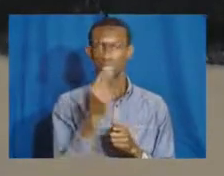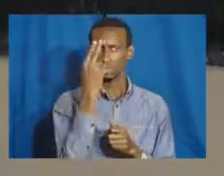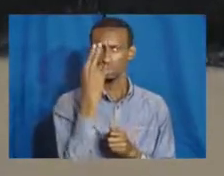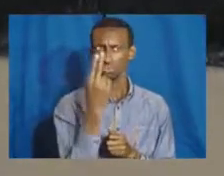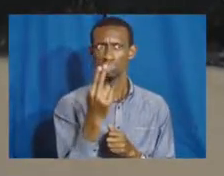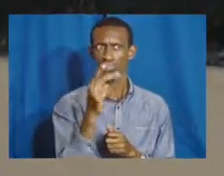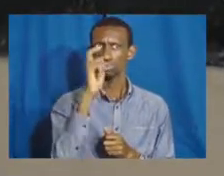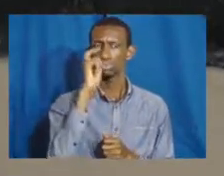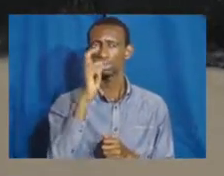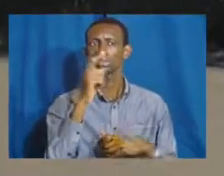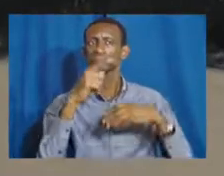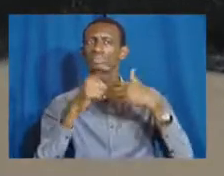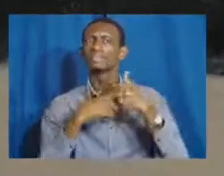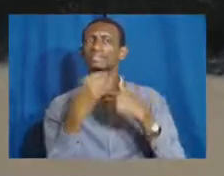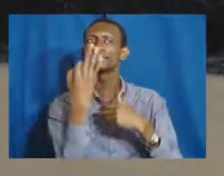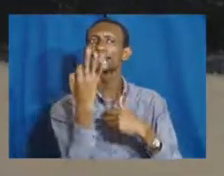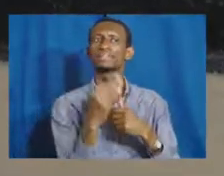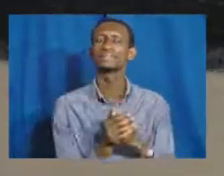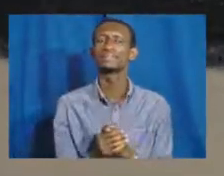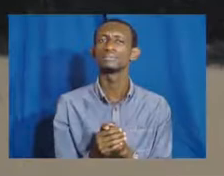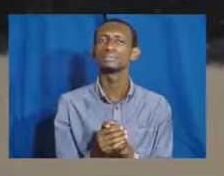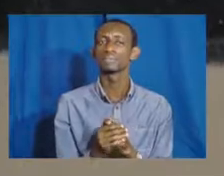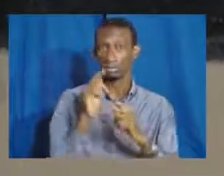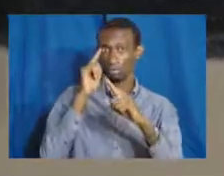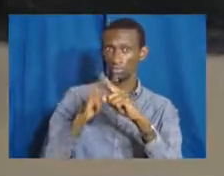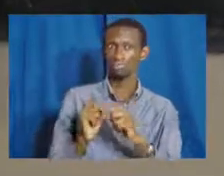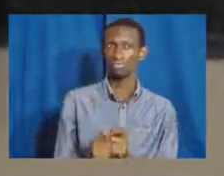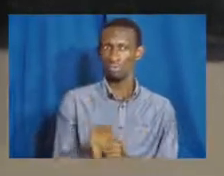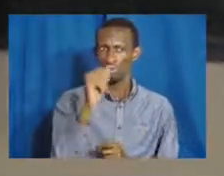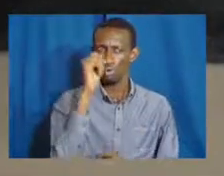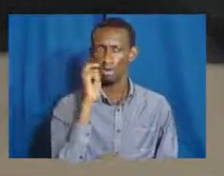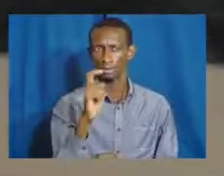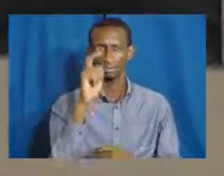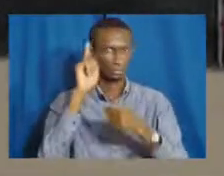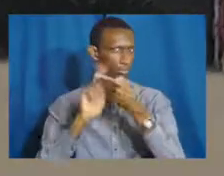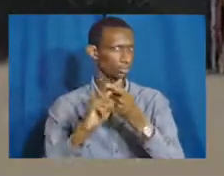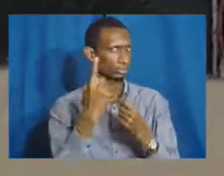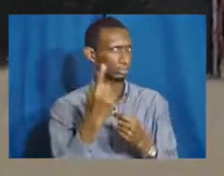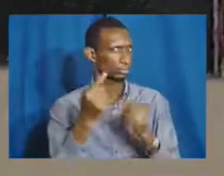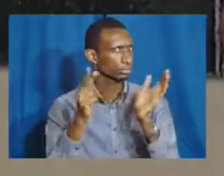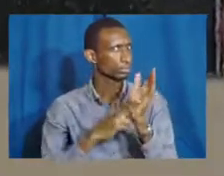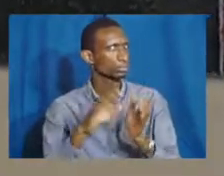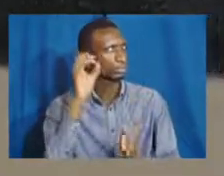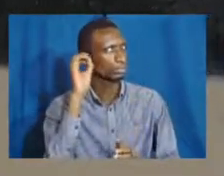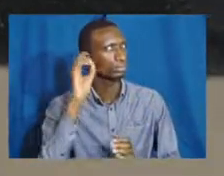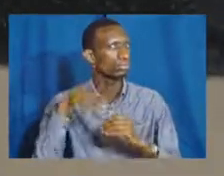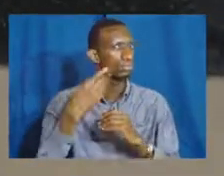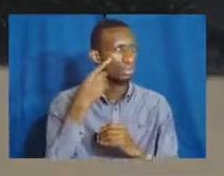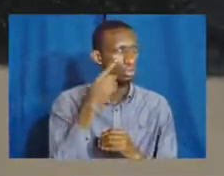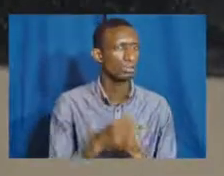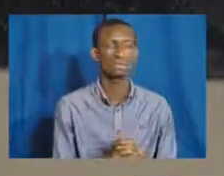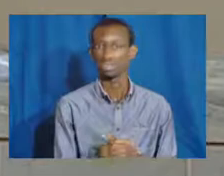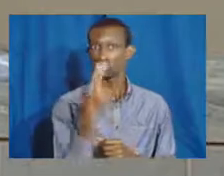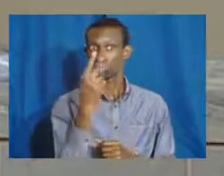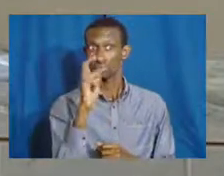2x minus 3 times x plus 1 equals 0. I'll be having 2x minus